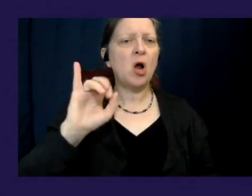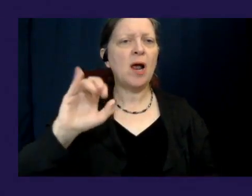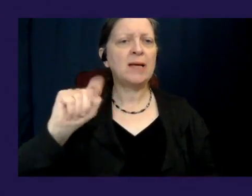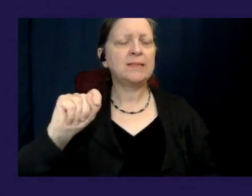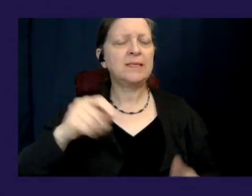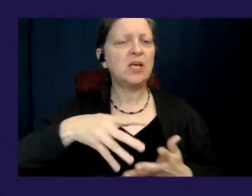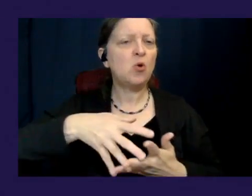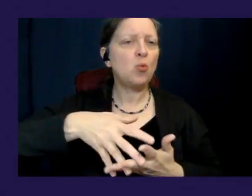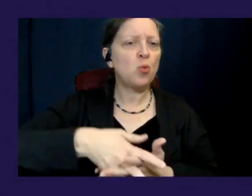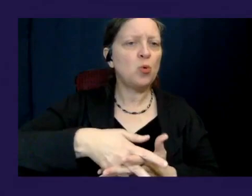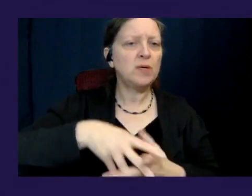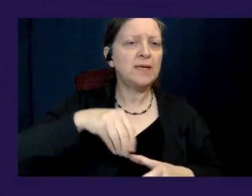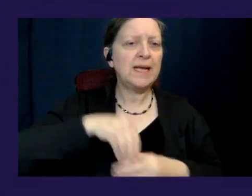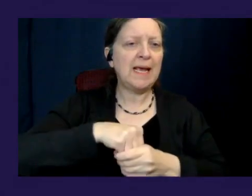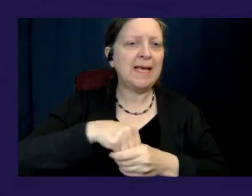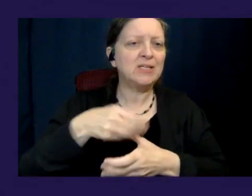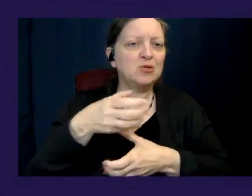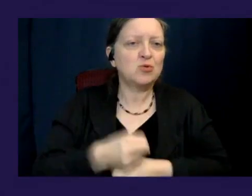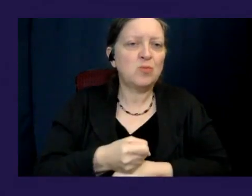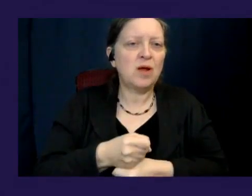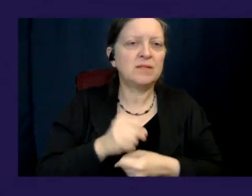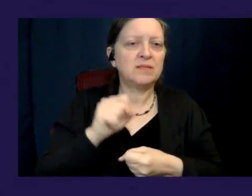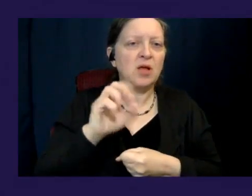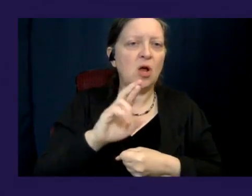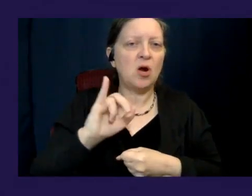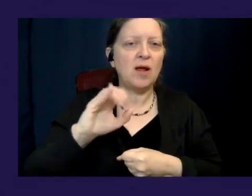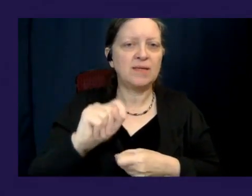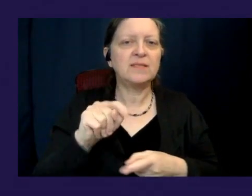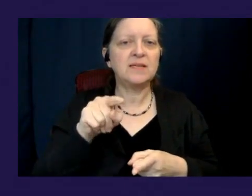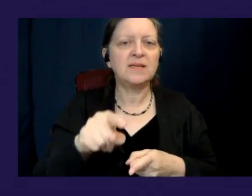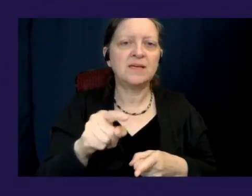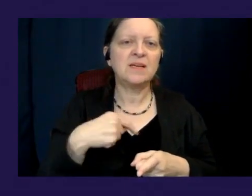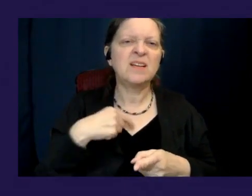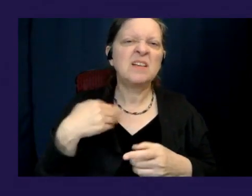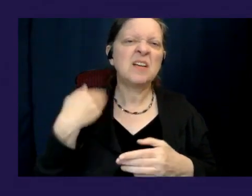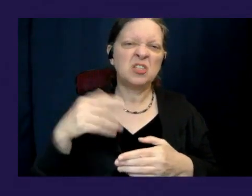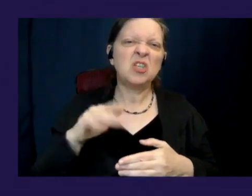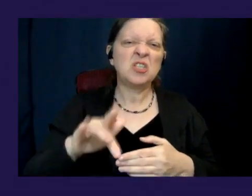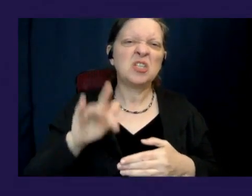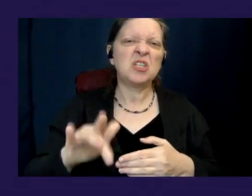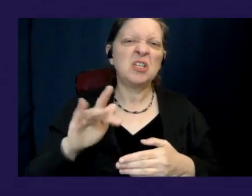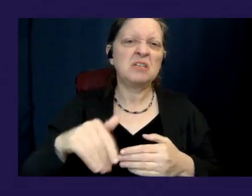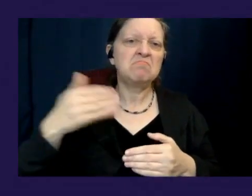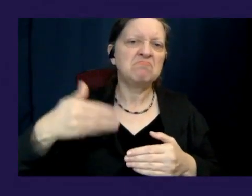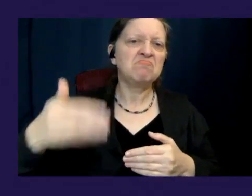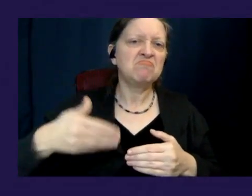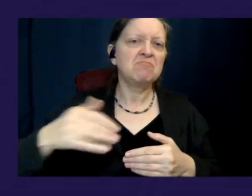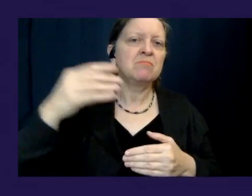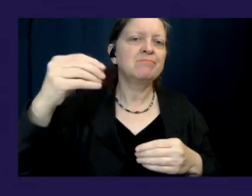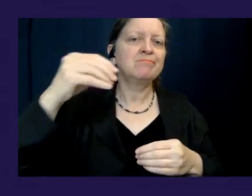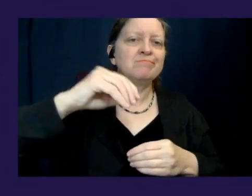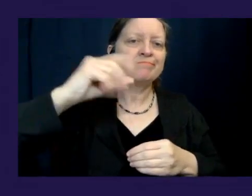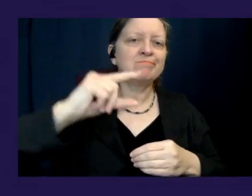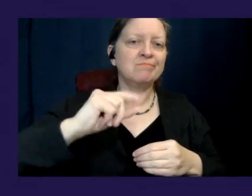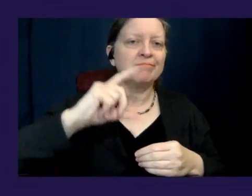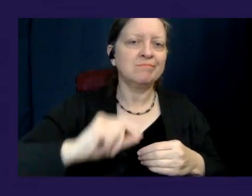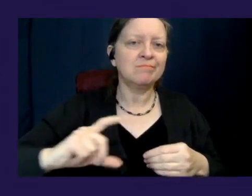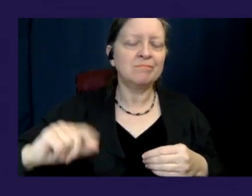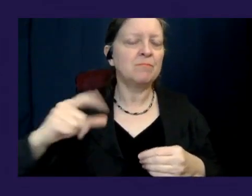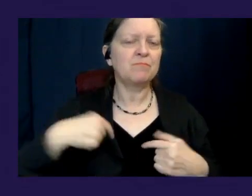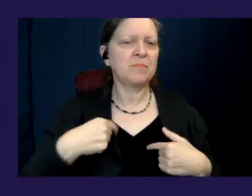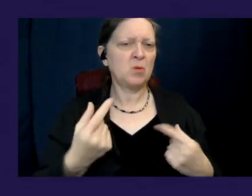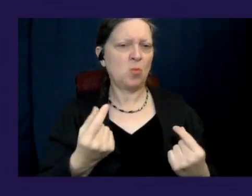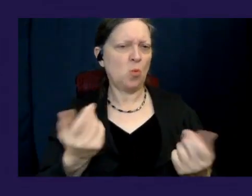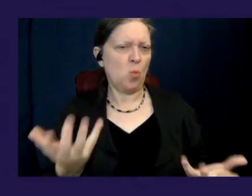it has a bit of transitions, Matt. So if you can just go through them, you can open them. Yeah. So what we are, we're basically a global